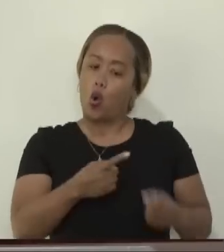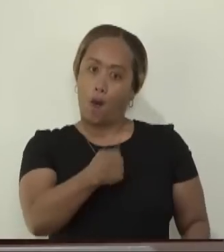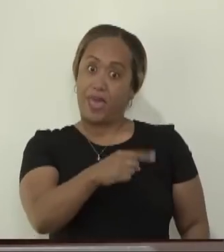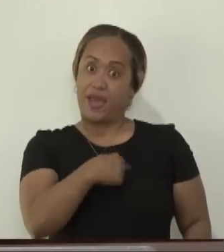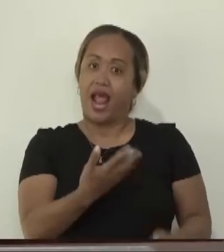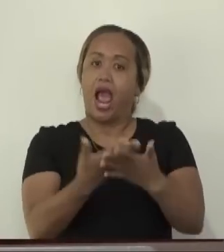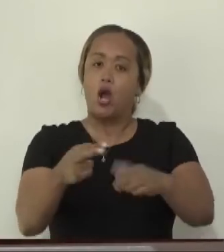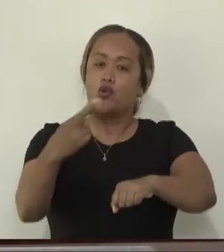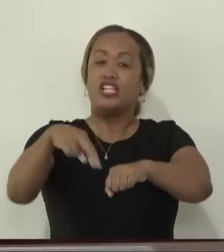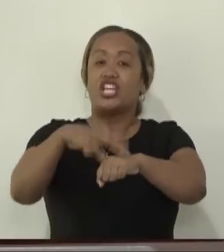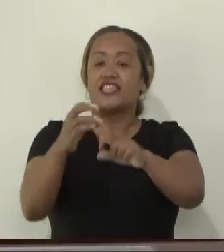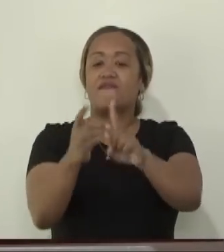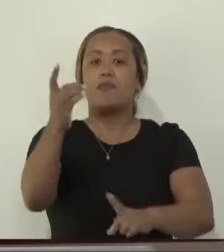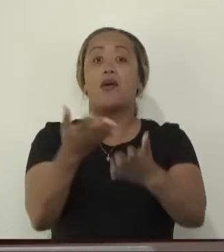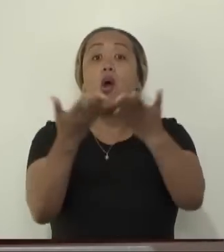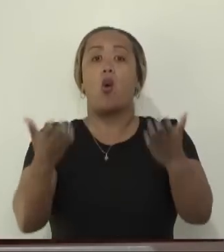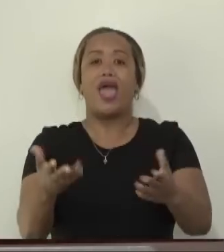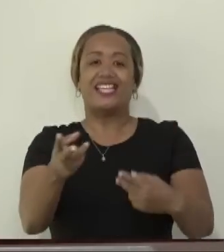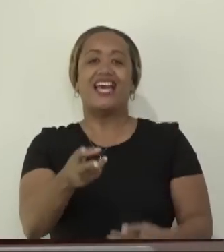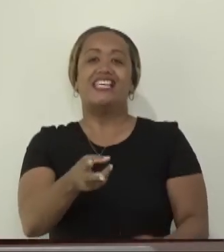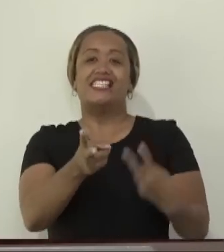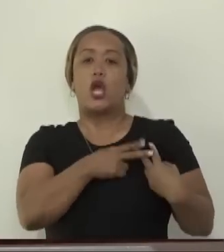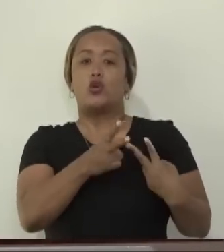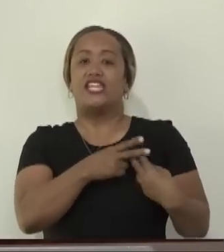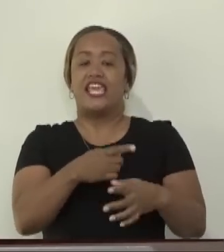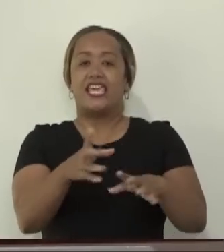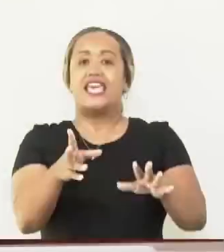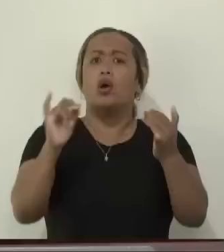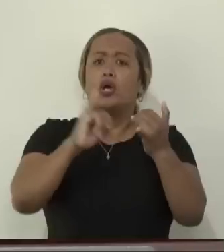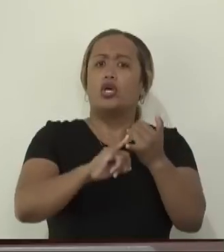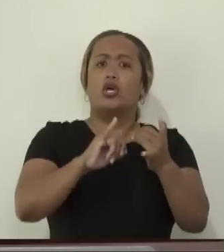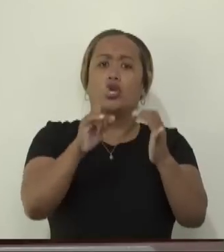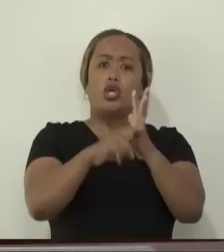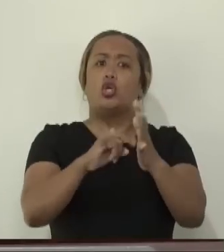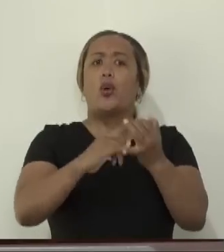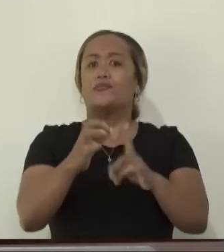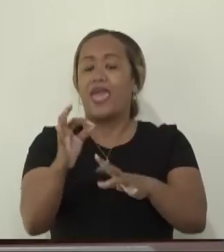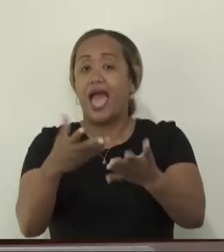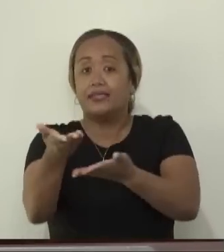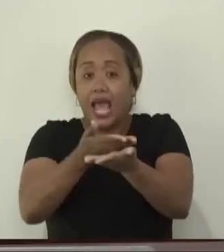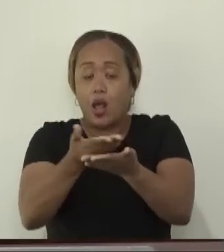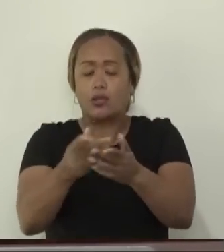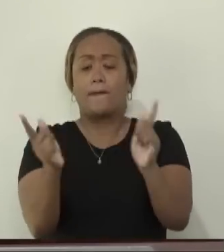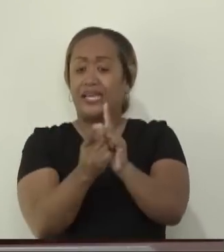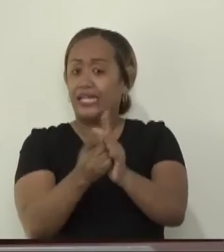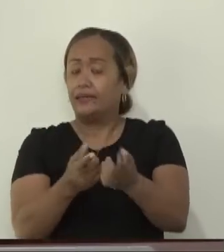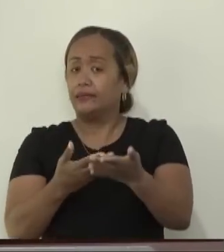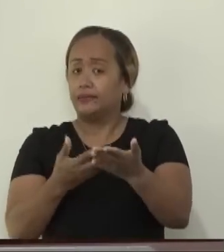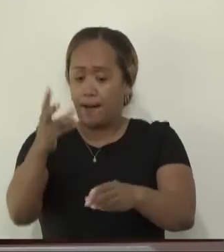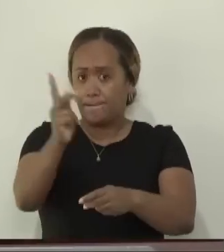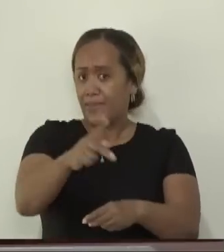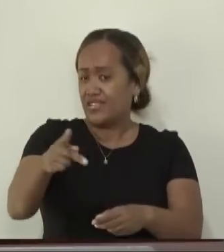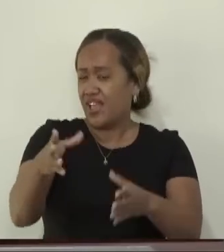to the regional development and security agenda that we have. At that meeting of Pacific